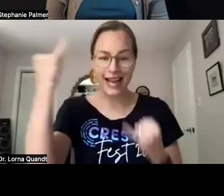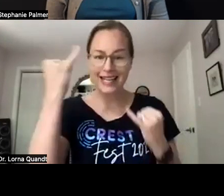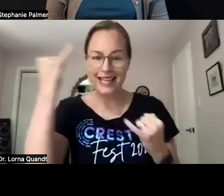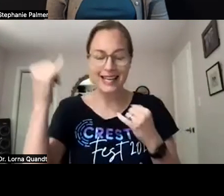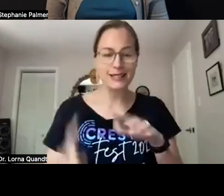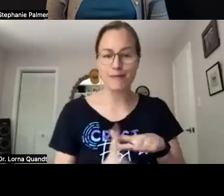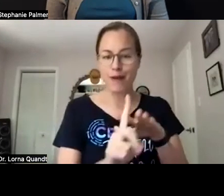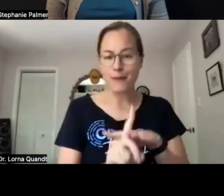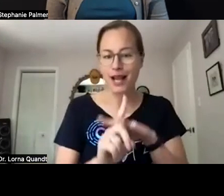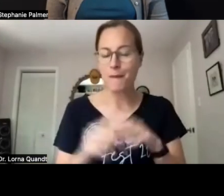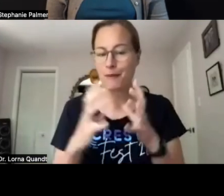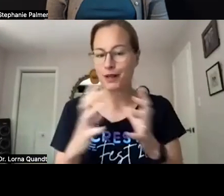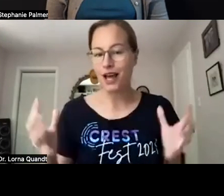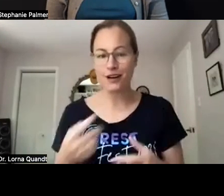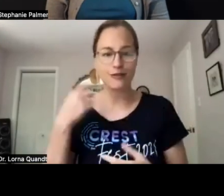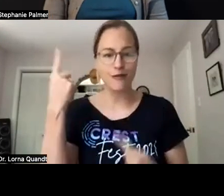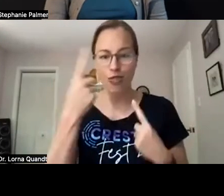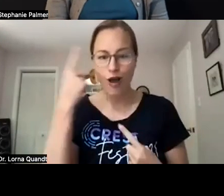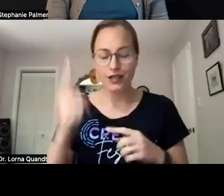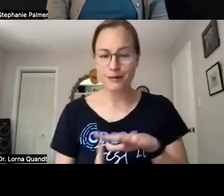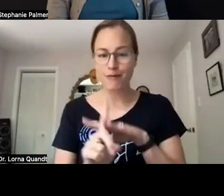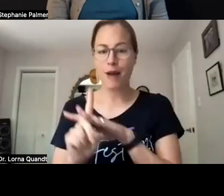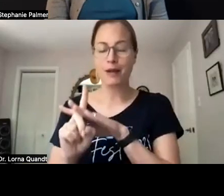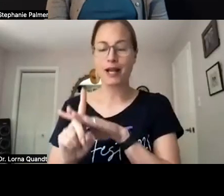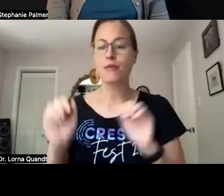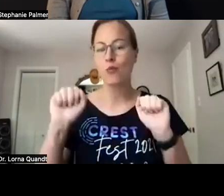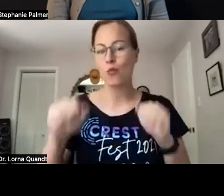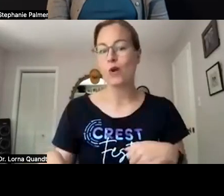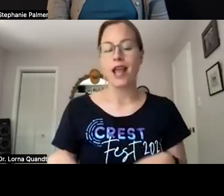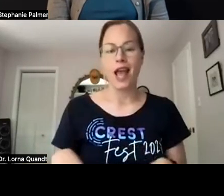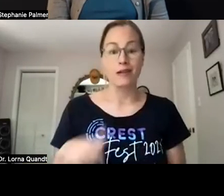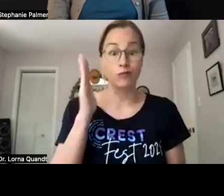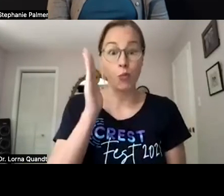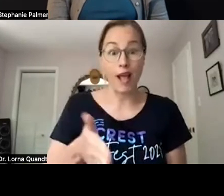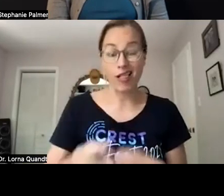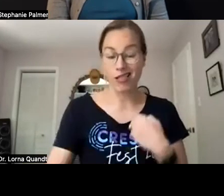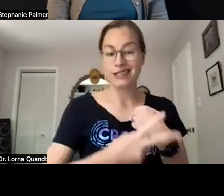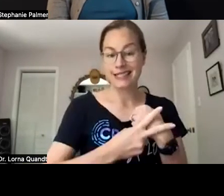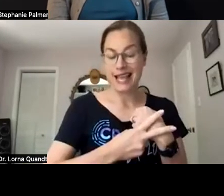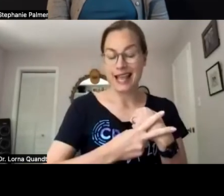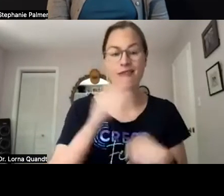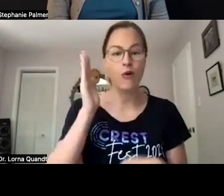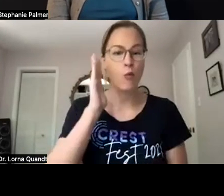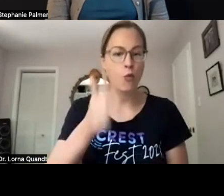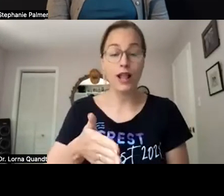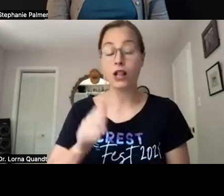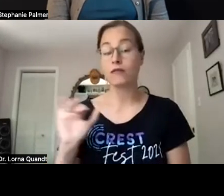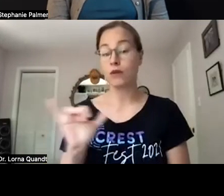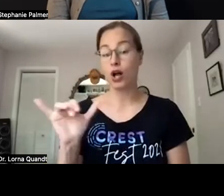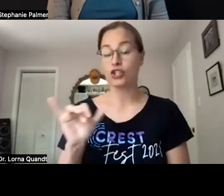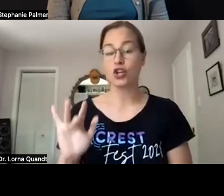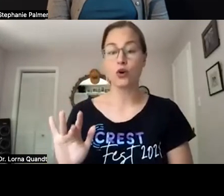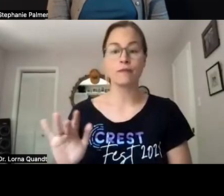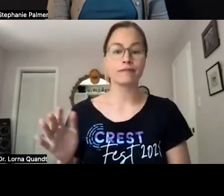we've seen our chat and there's a lot of ideas in there that have come up, a lot of thoughts that came up during your presentation that we will